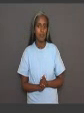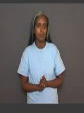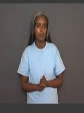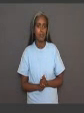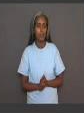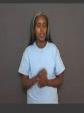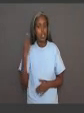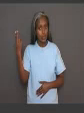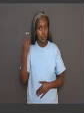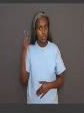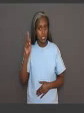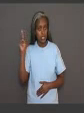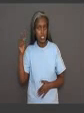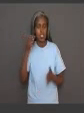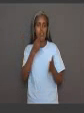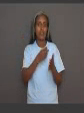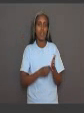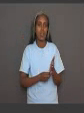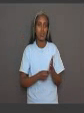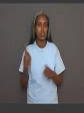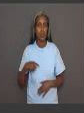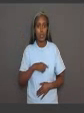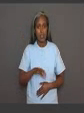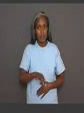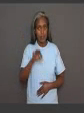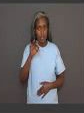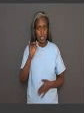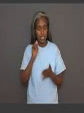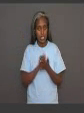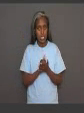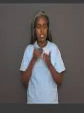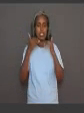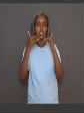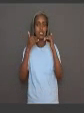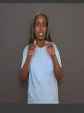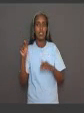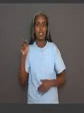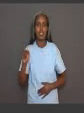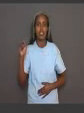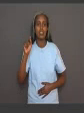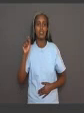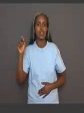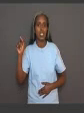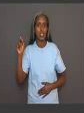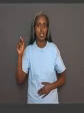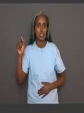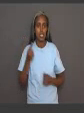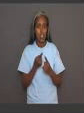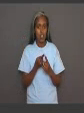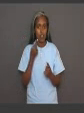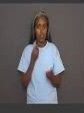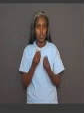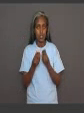Using these values, we find that the standard deviation for